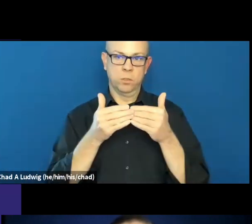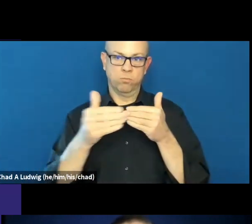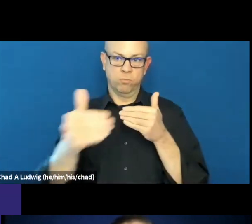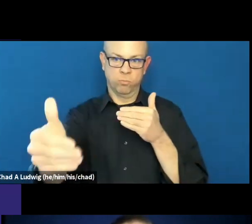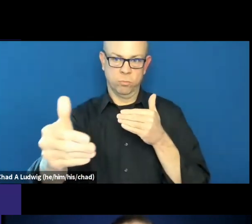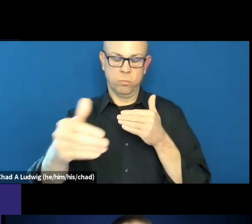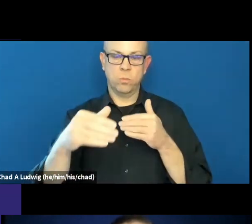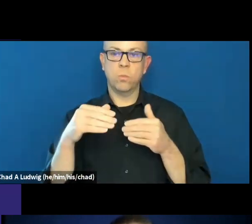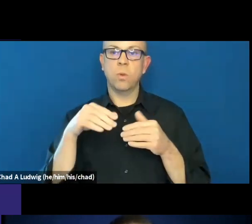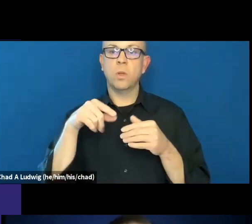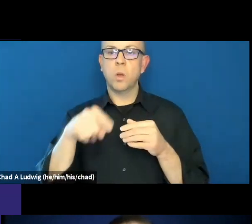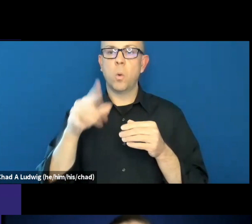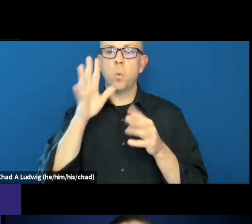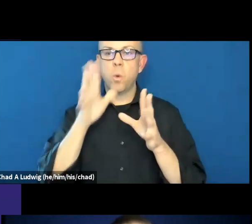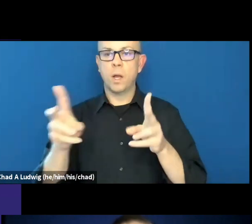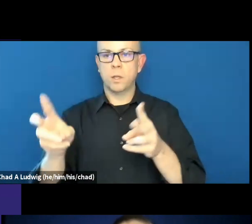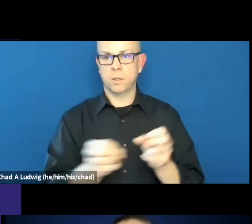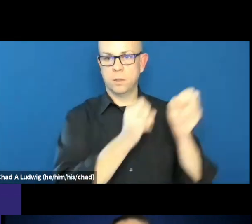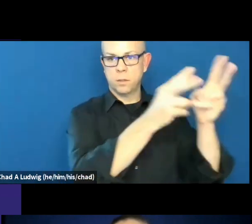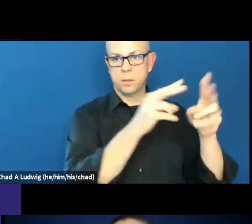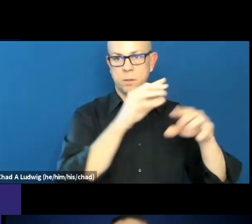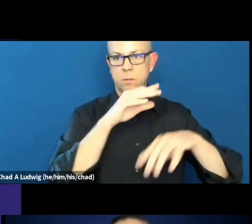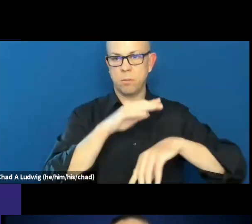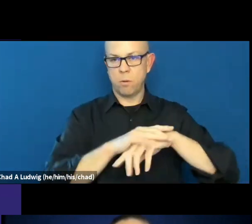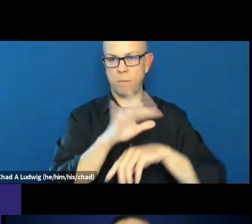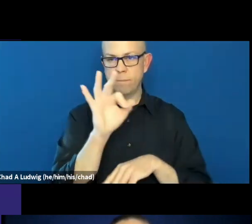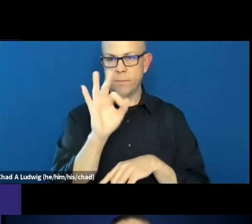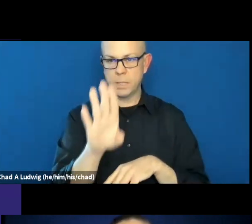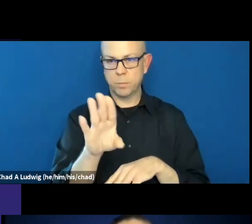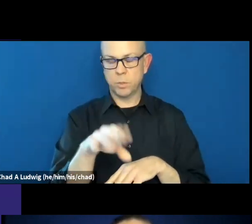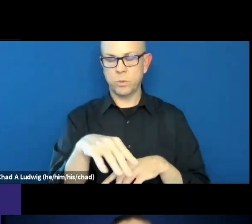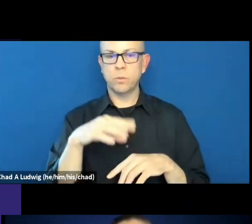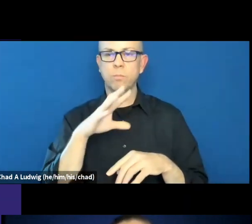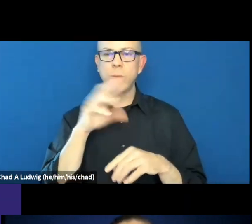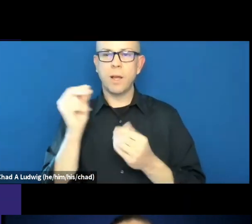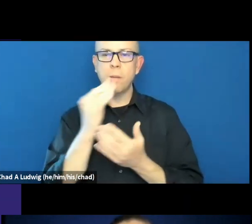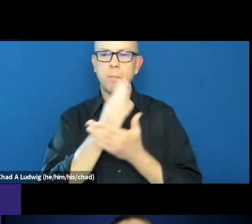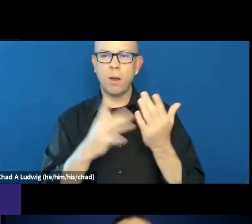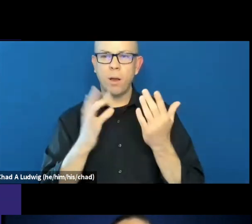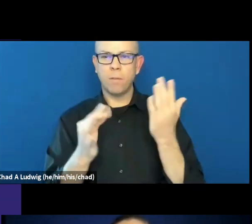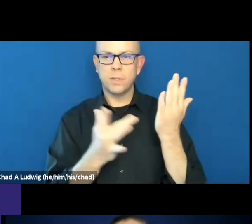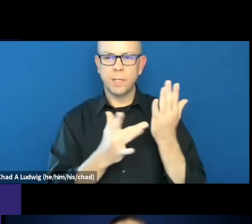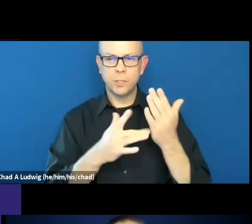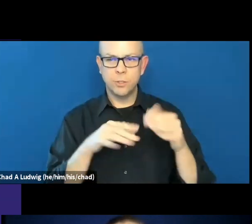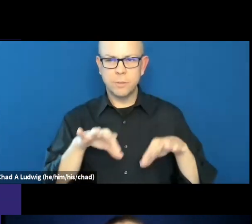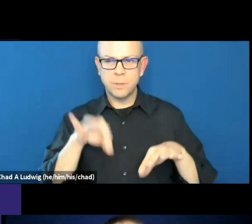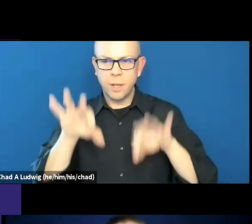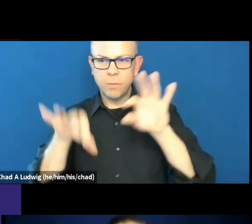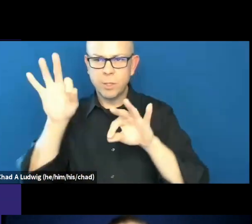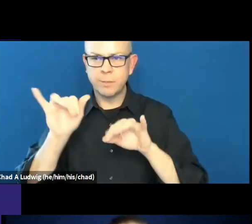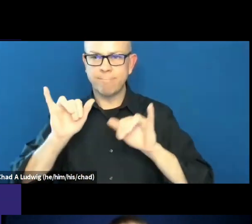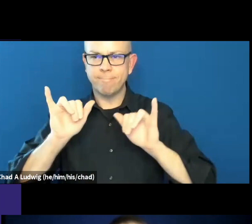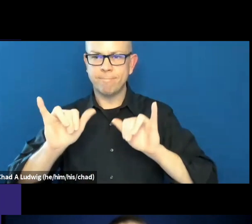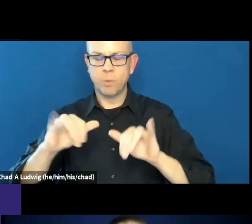So going forward, this session is going to be recorded. We will then upload the completed session to Facebook.